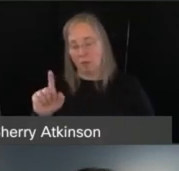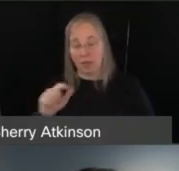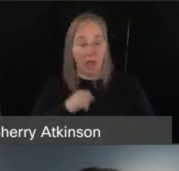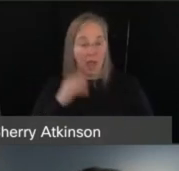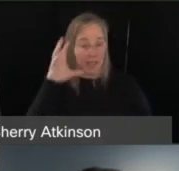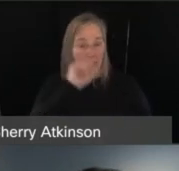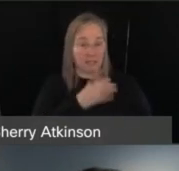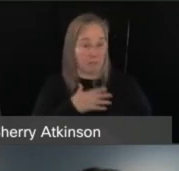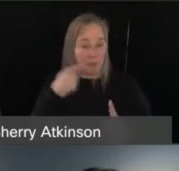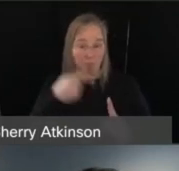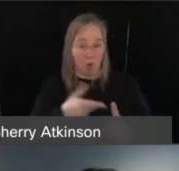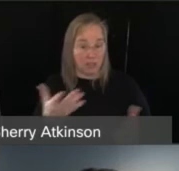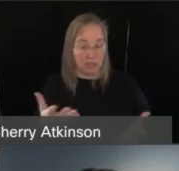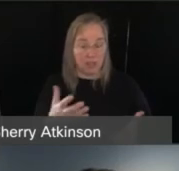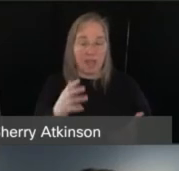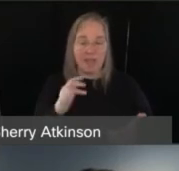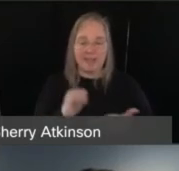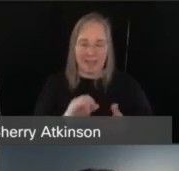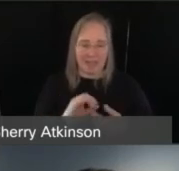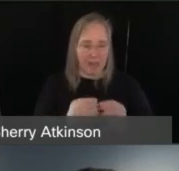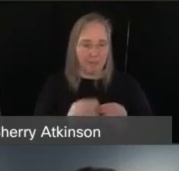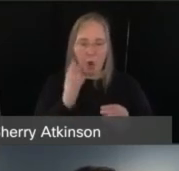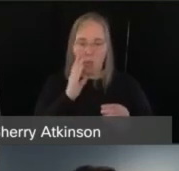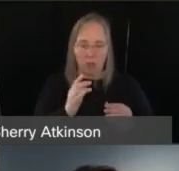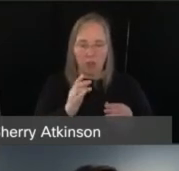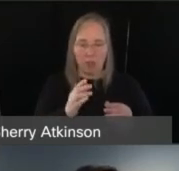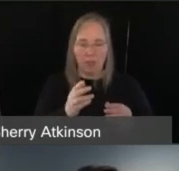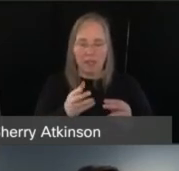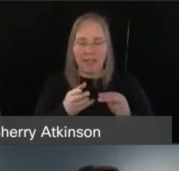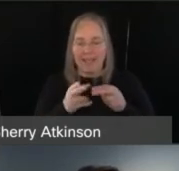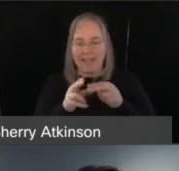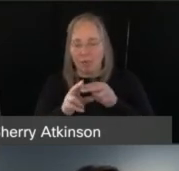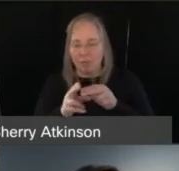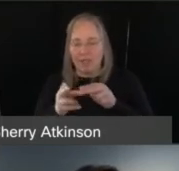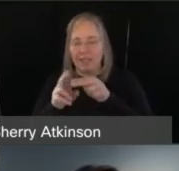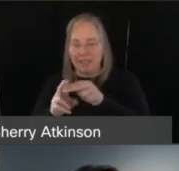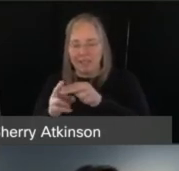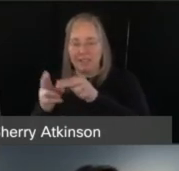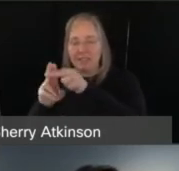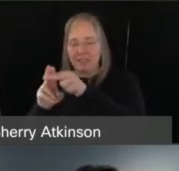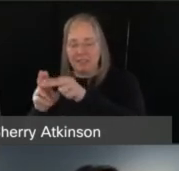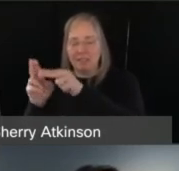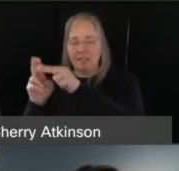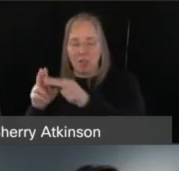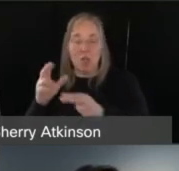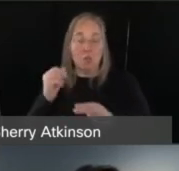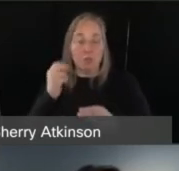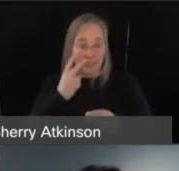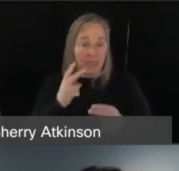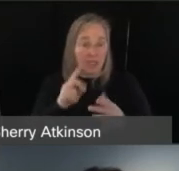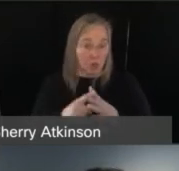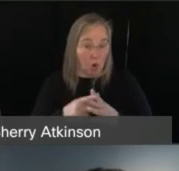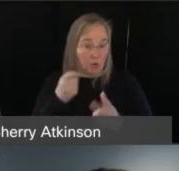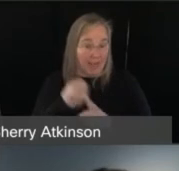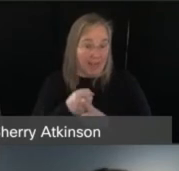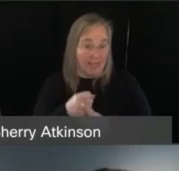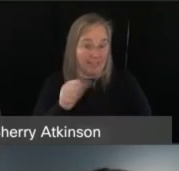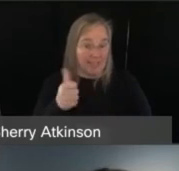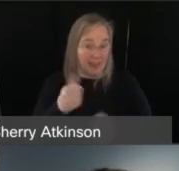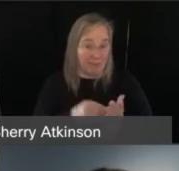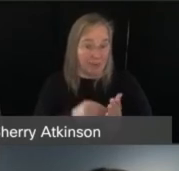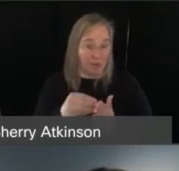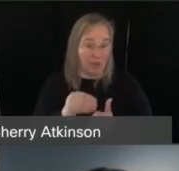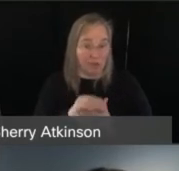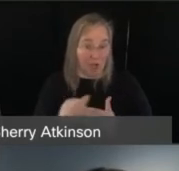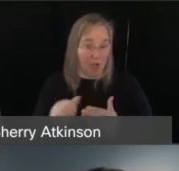this is, you know, that number is going to steadily increase. You'll see it start to hit the $10 million mark, the